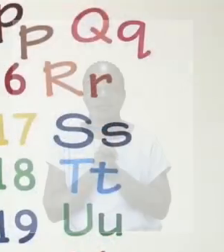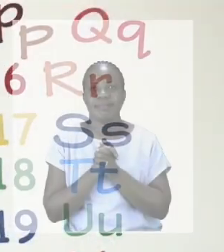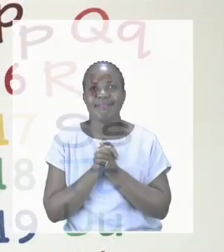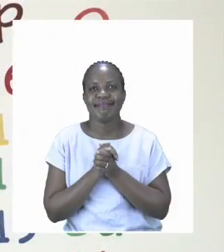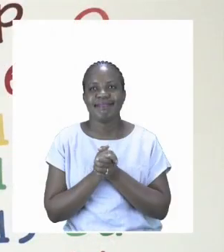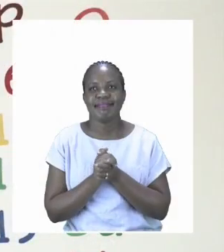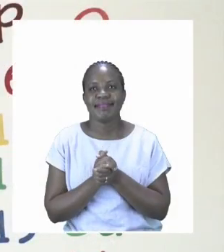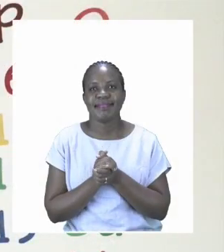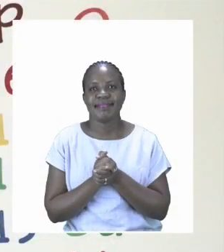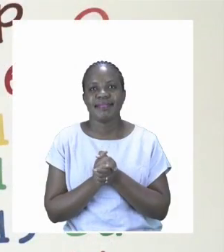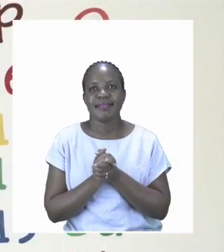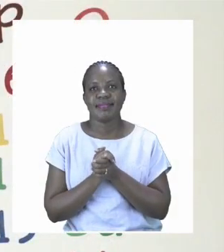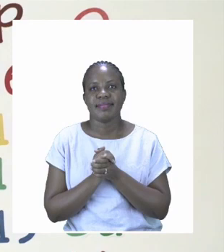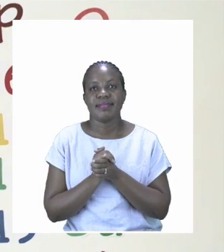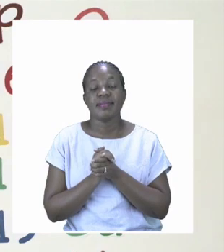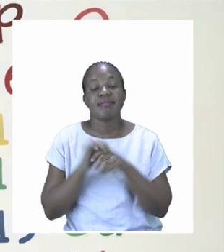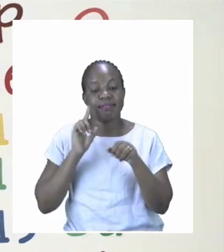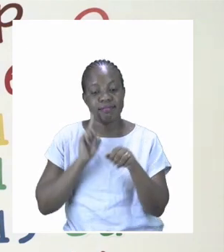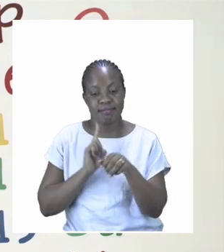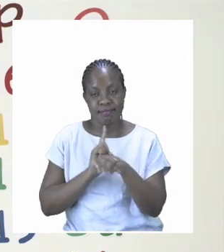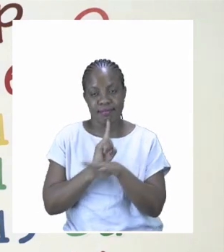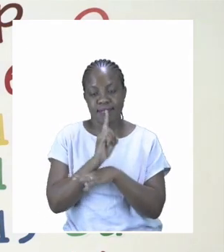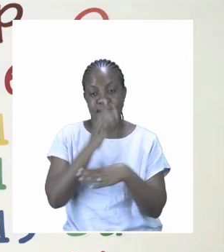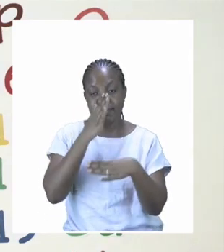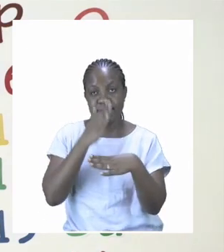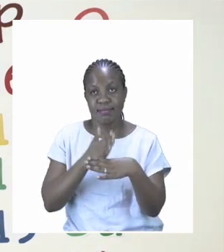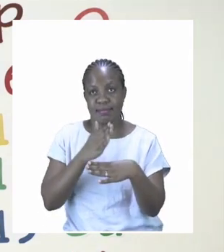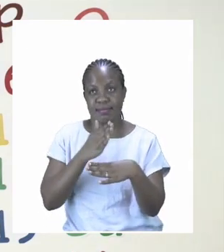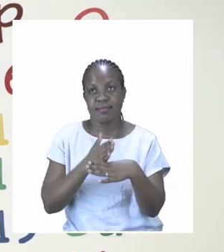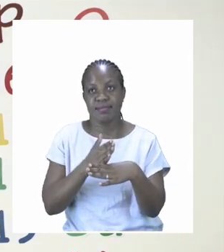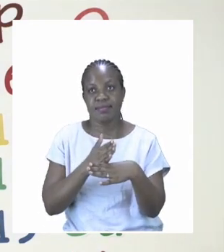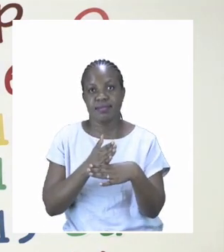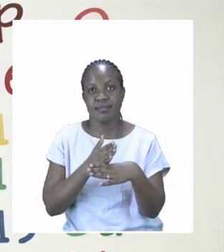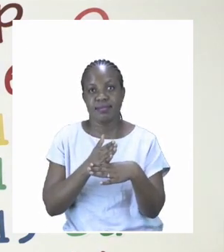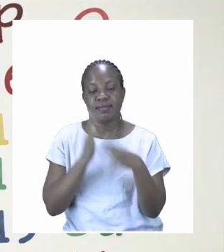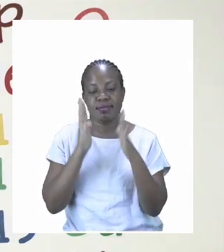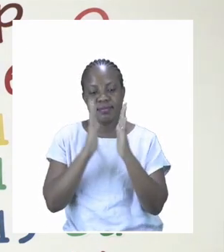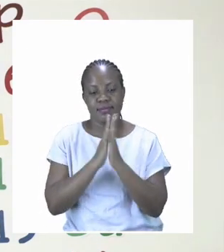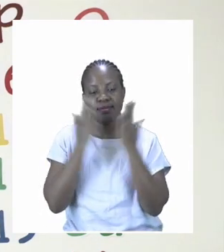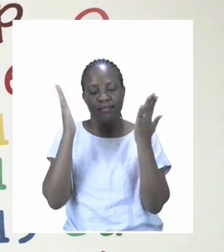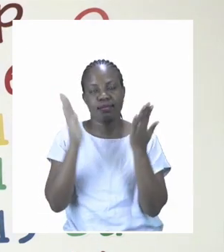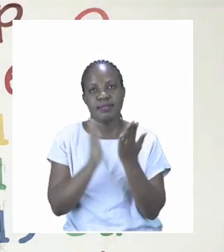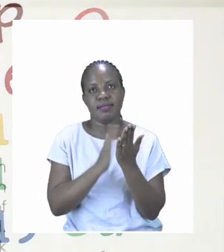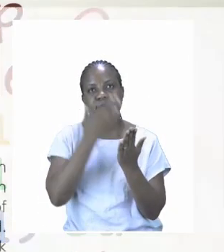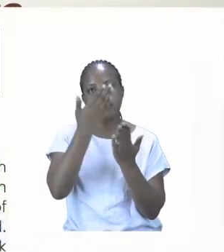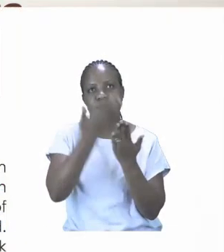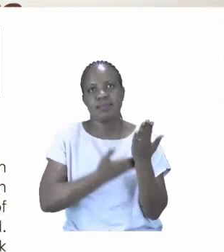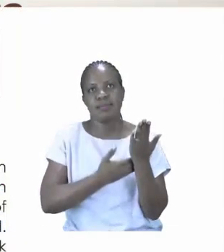For our first exercise for today, please turn to page 3.